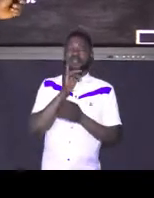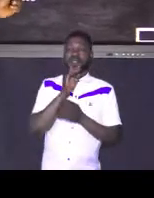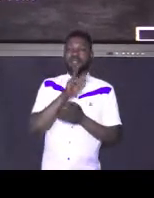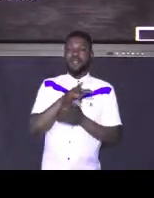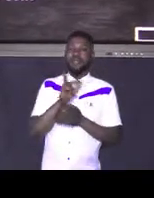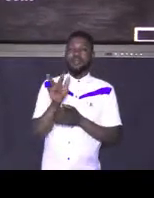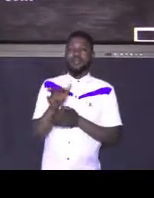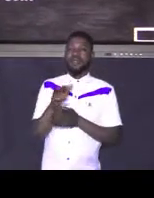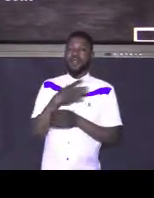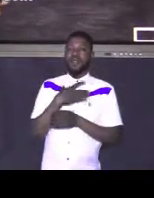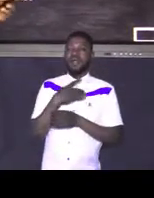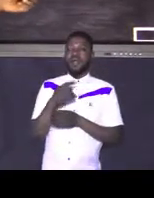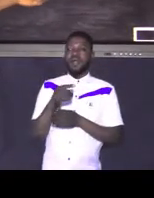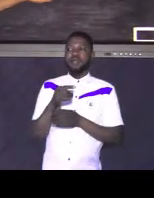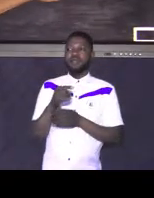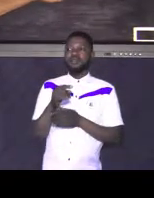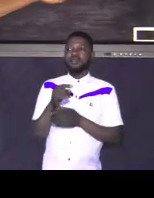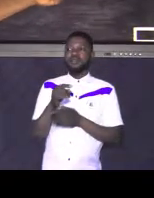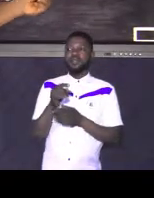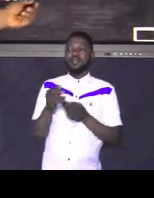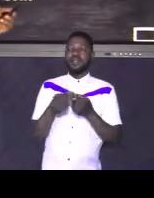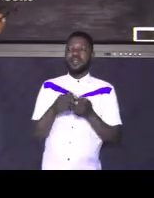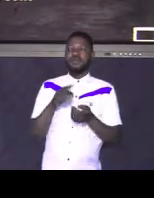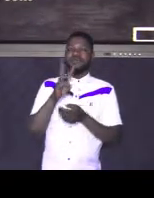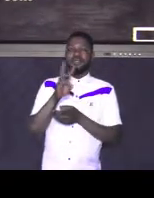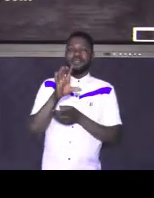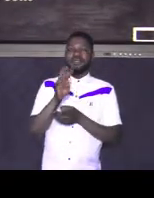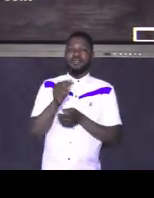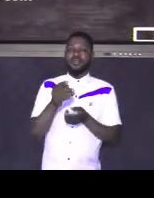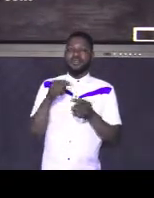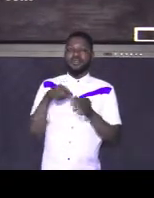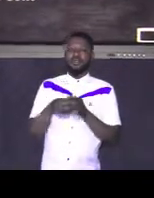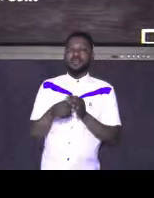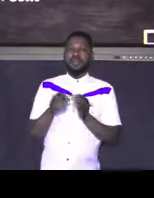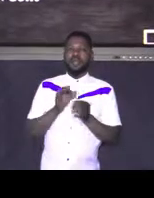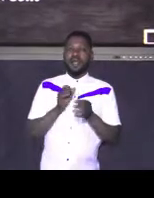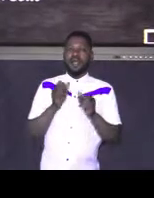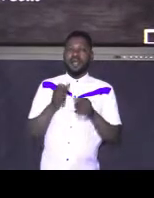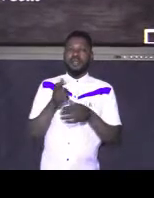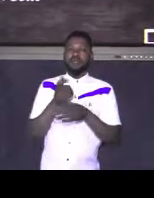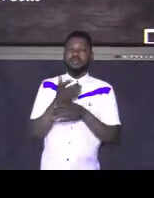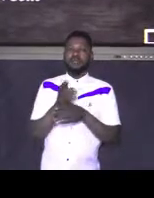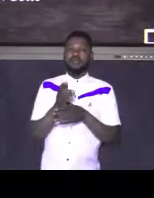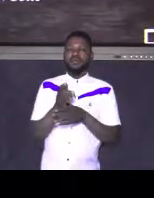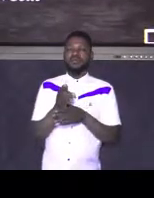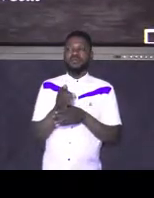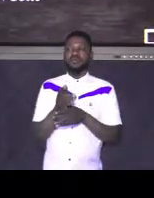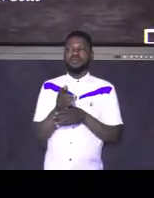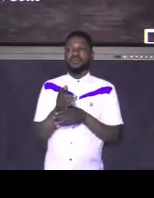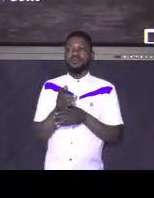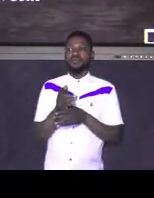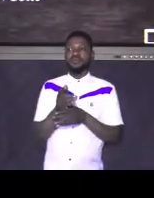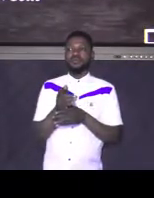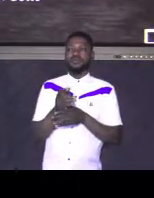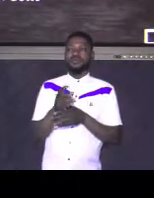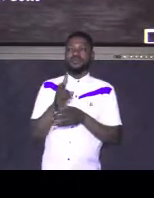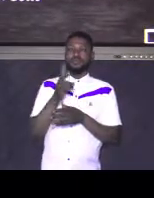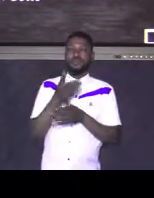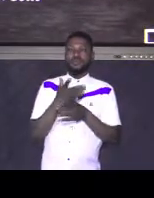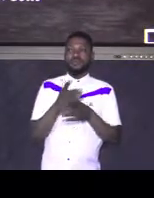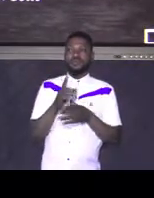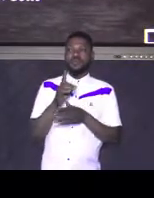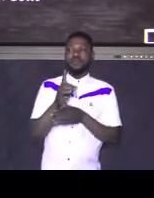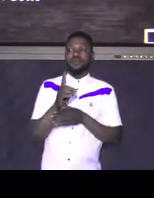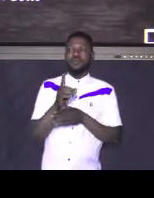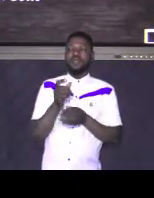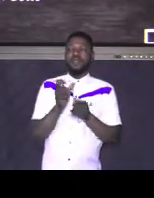plus 18 is 33, and then times 6 centimeters comes down. Now I can cut across.